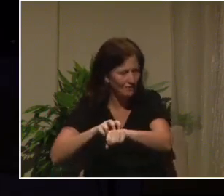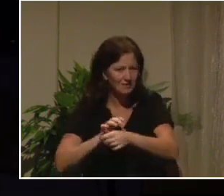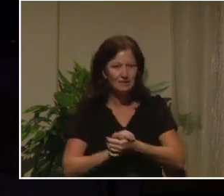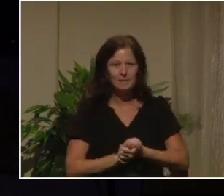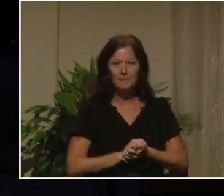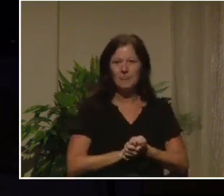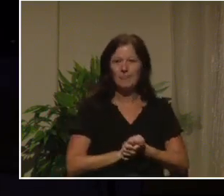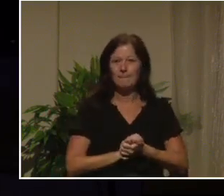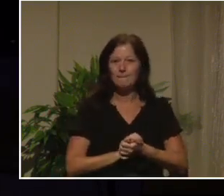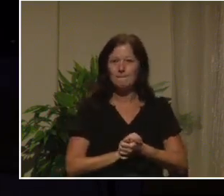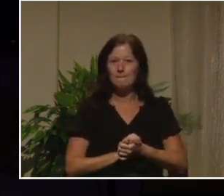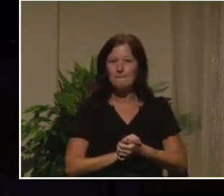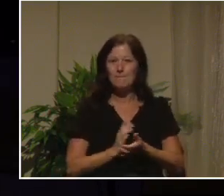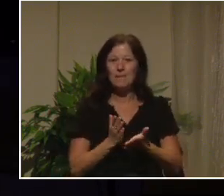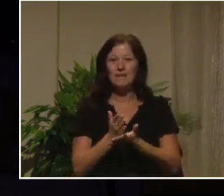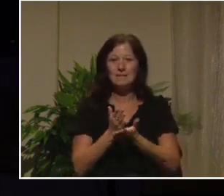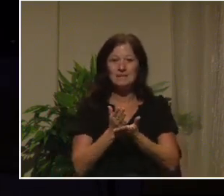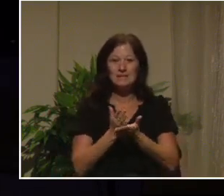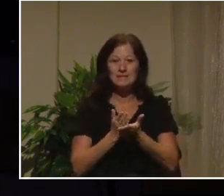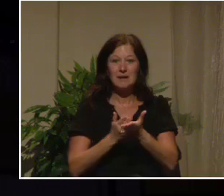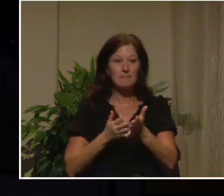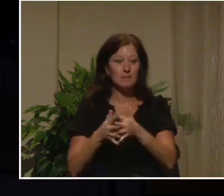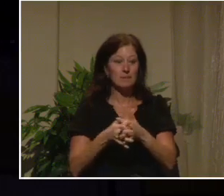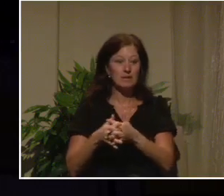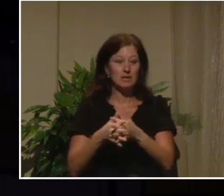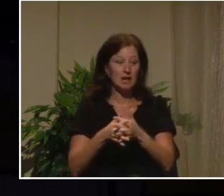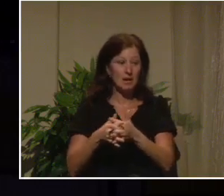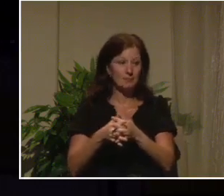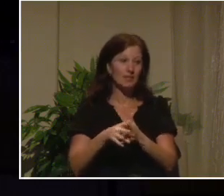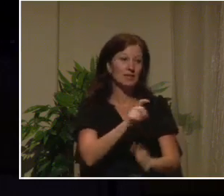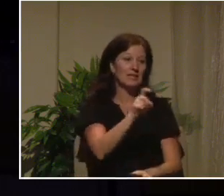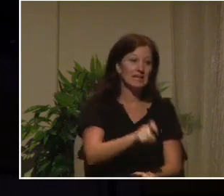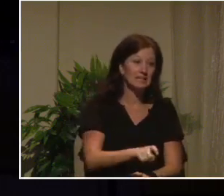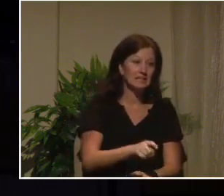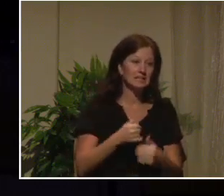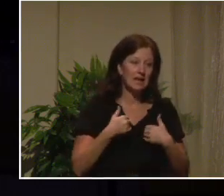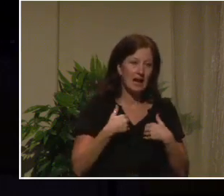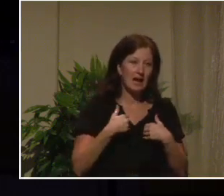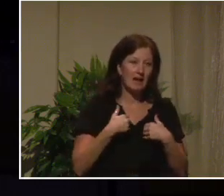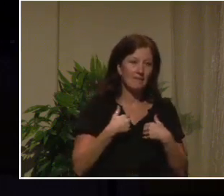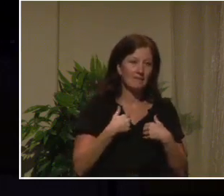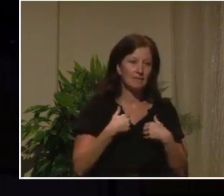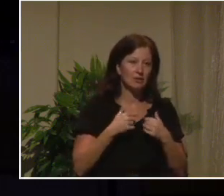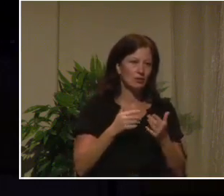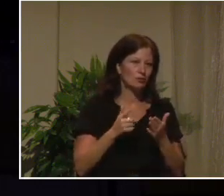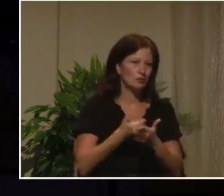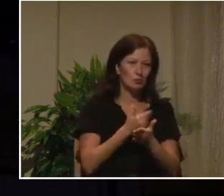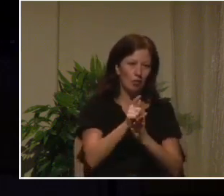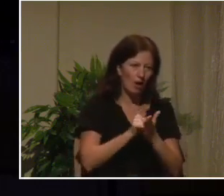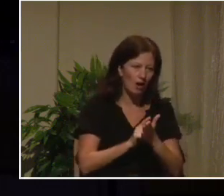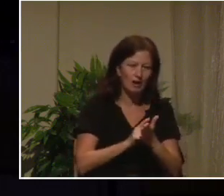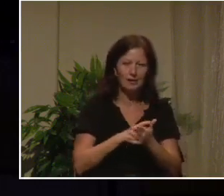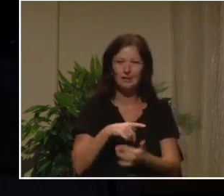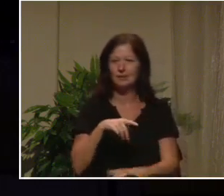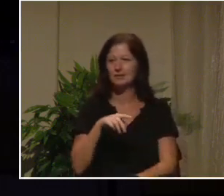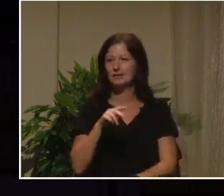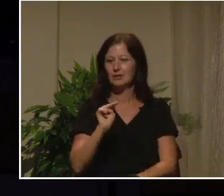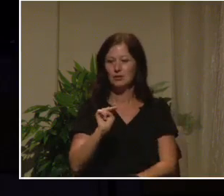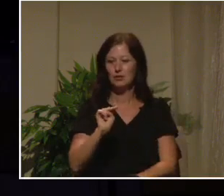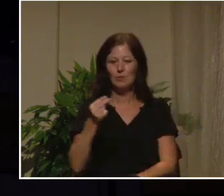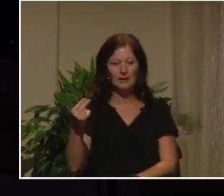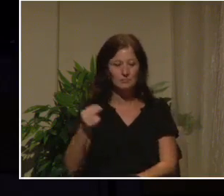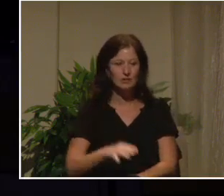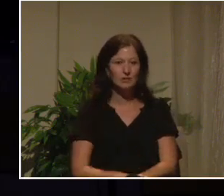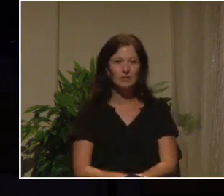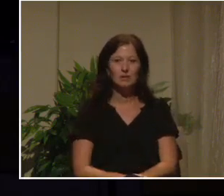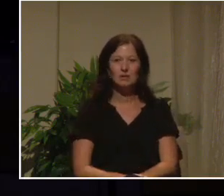movements in the states to secede from the United States. Texas has one, California has one, Hawaii, New Hampshire, that little state.